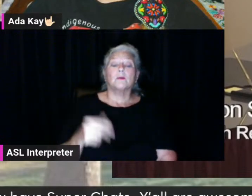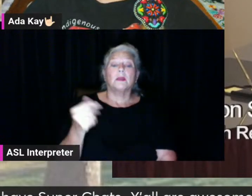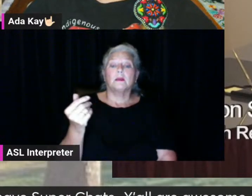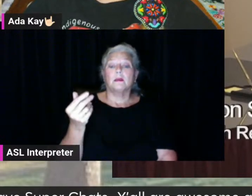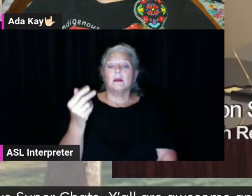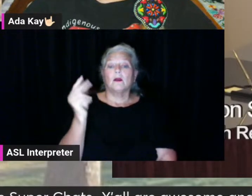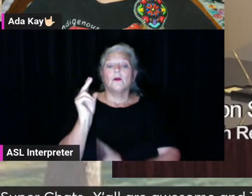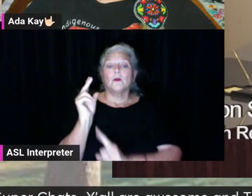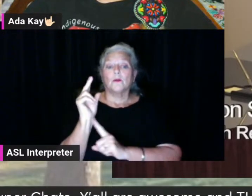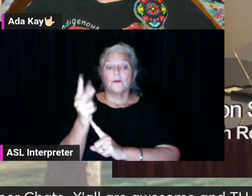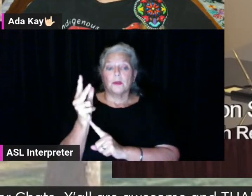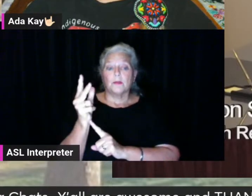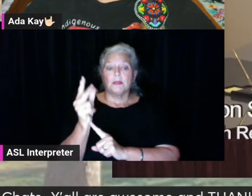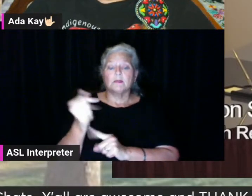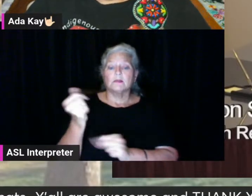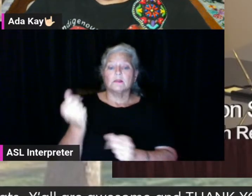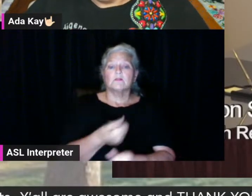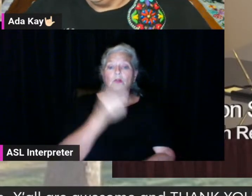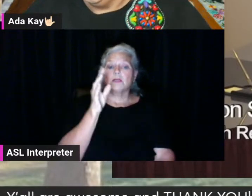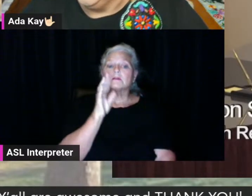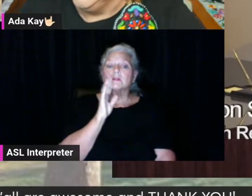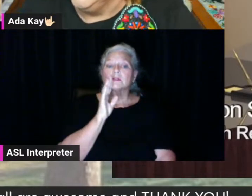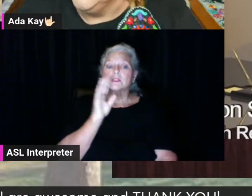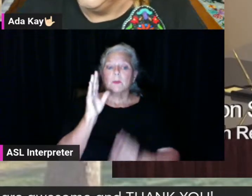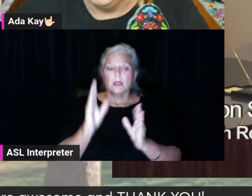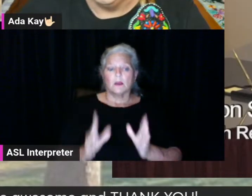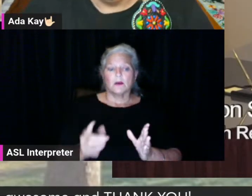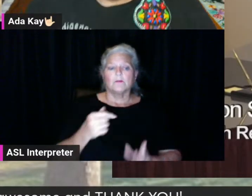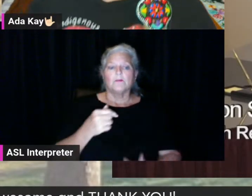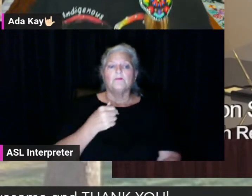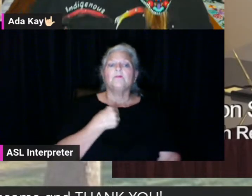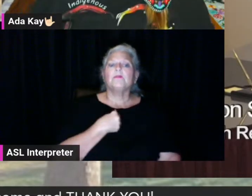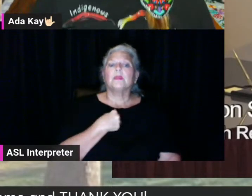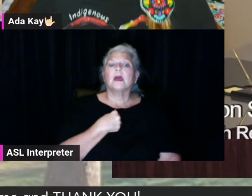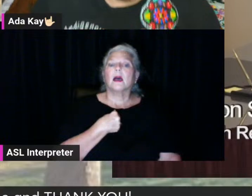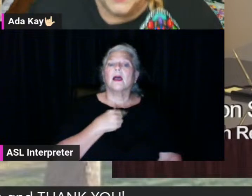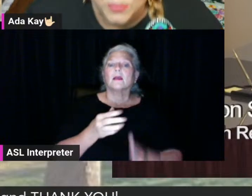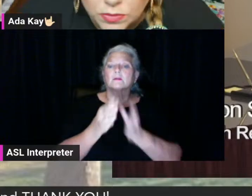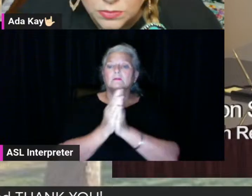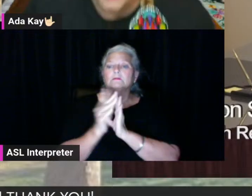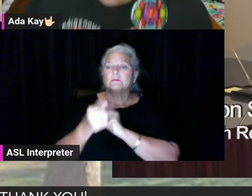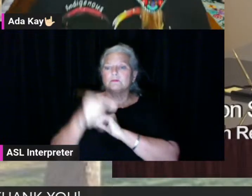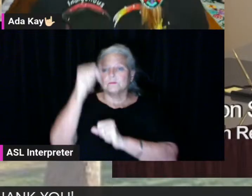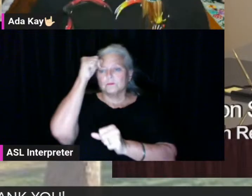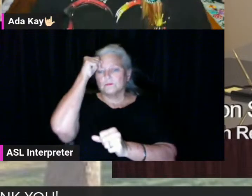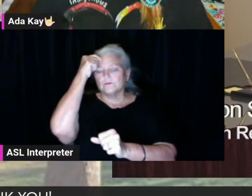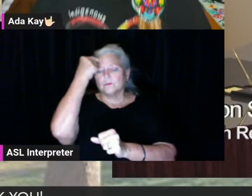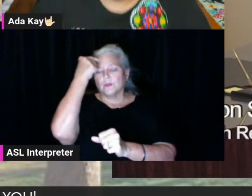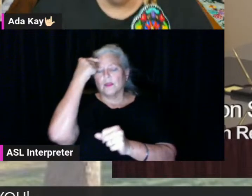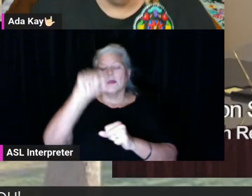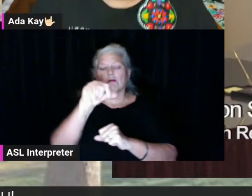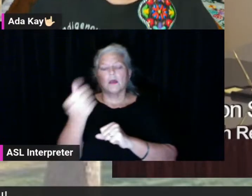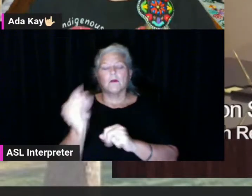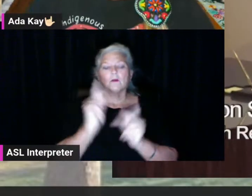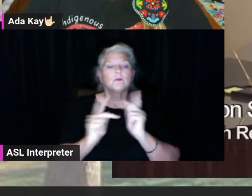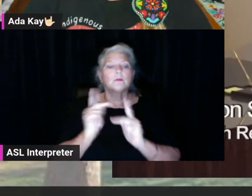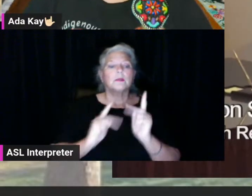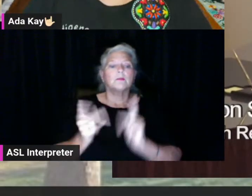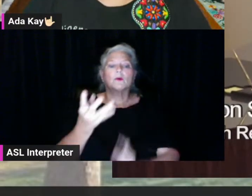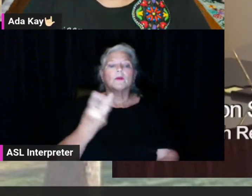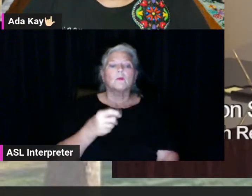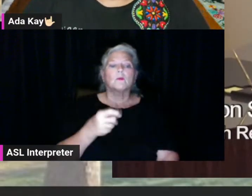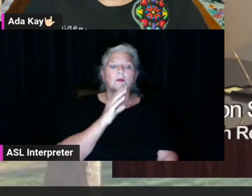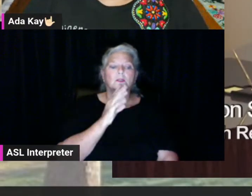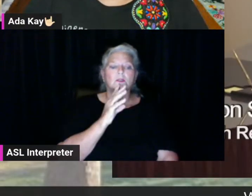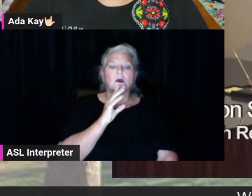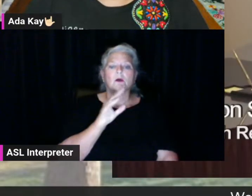encourage those that do wish to speak to be mindful of others in the room who wish to do the same, so that we can make the most of the time allotted and hear from as many people